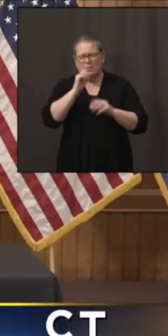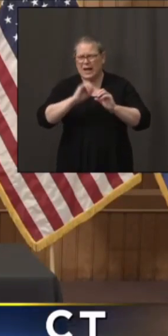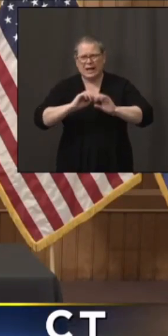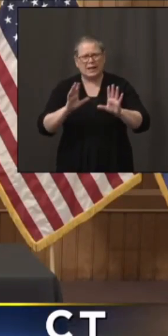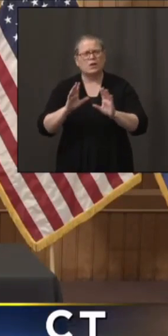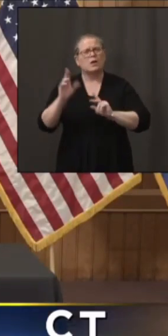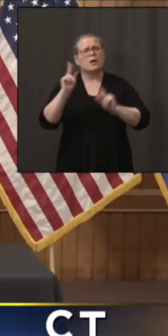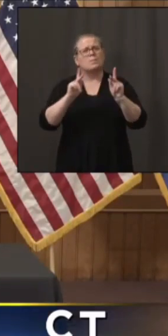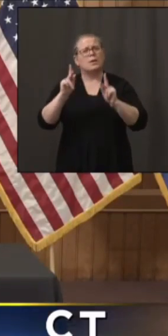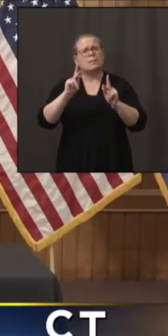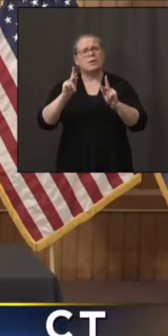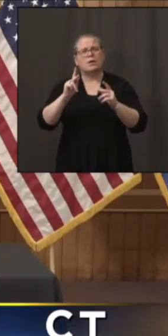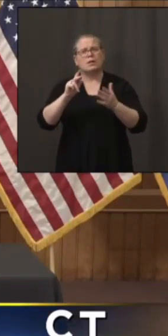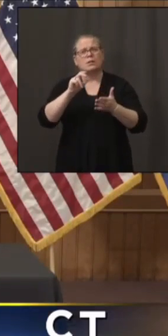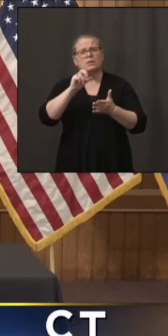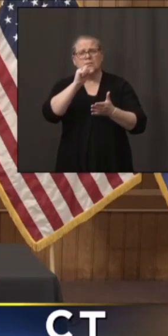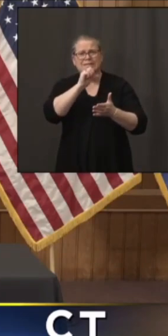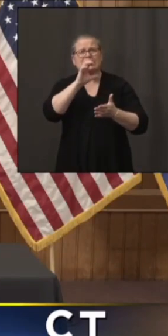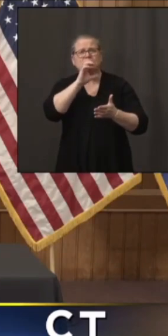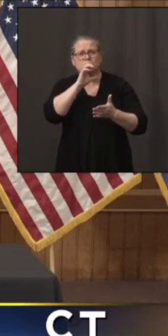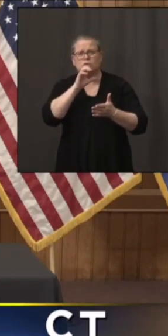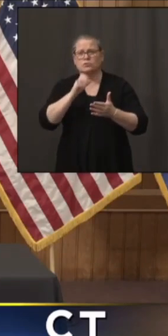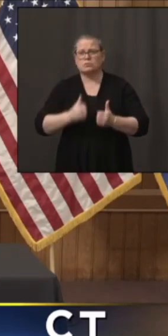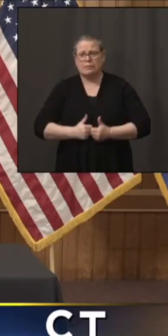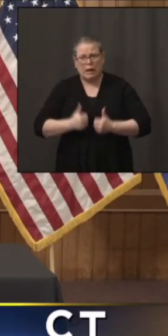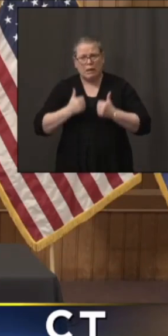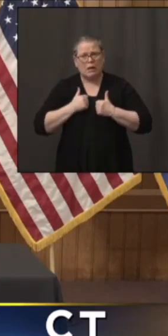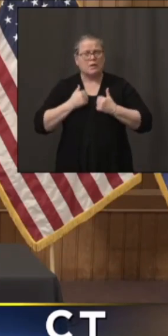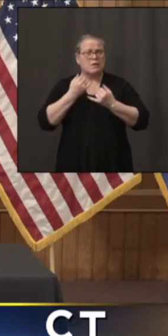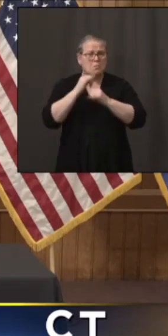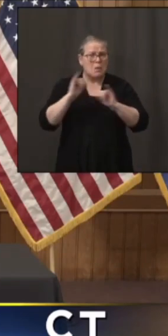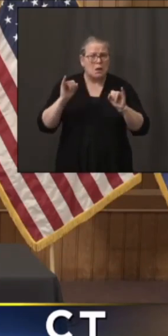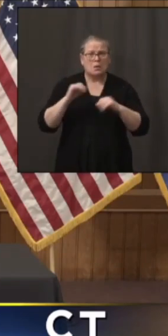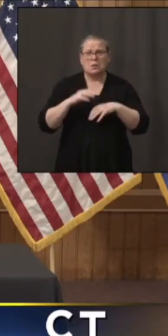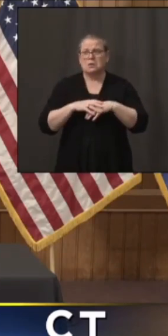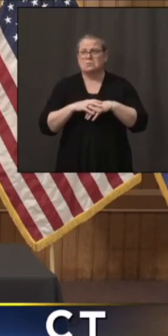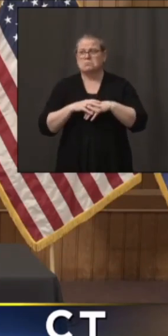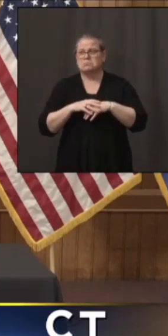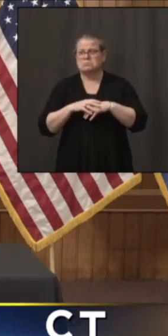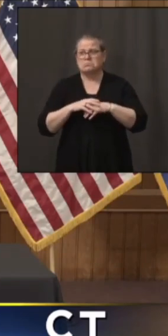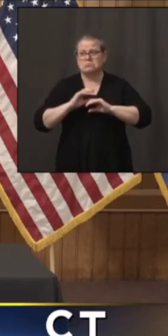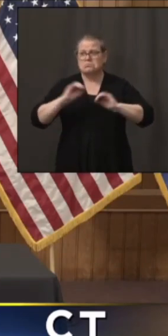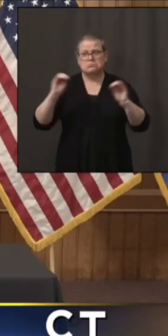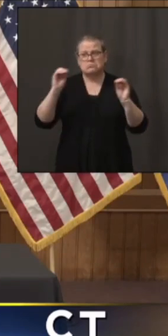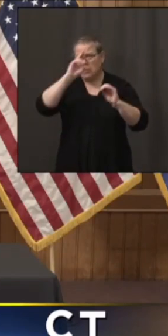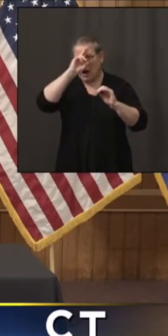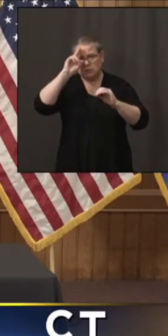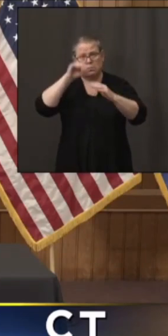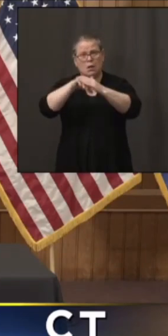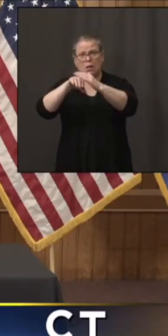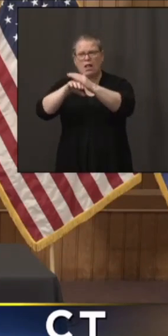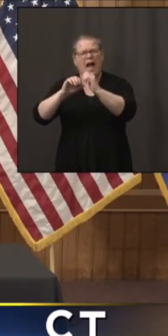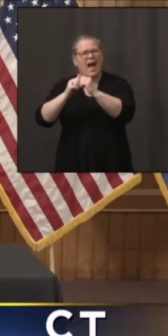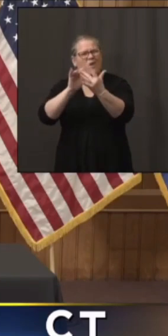who haven't required hospitalization lately, are going to be